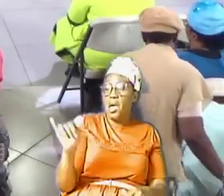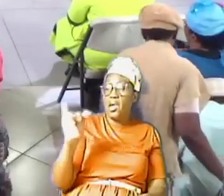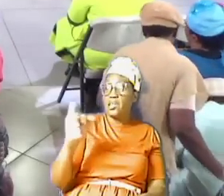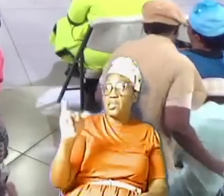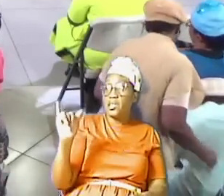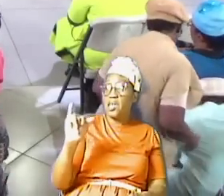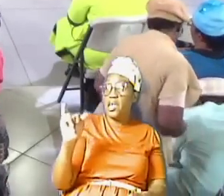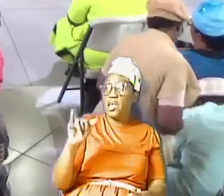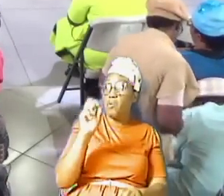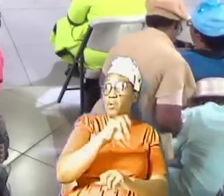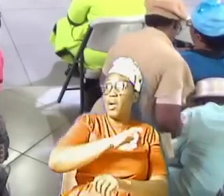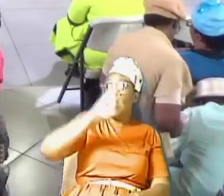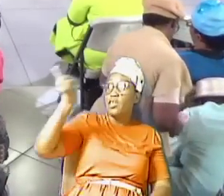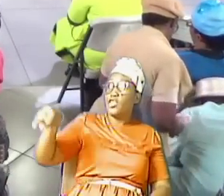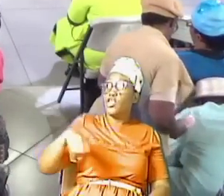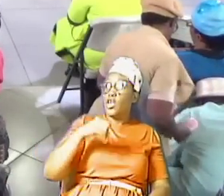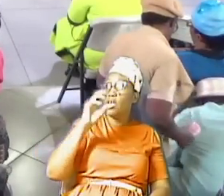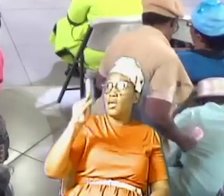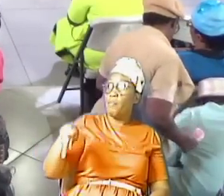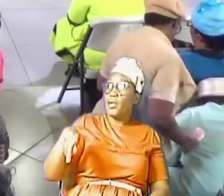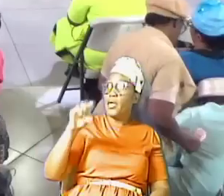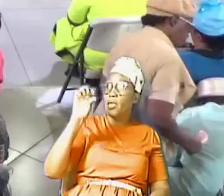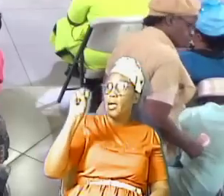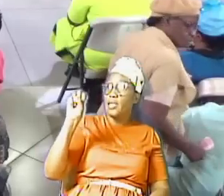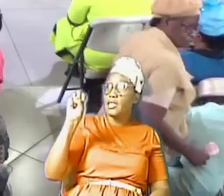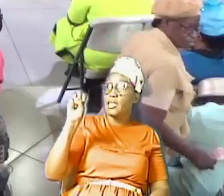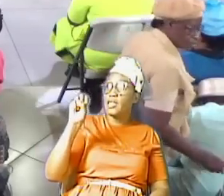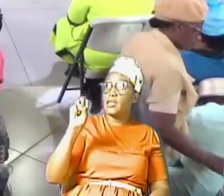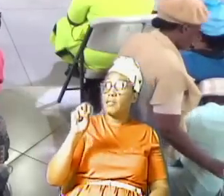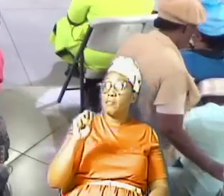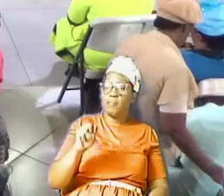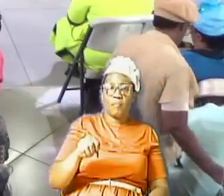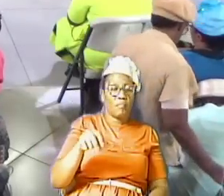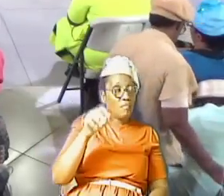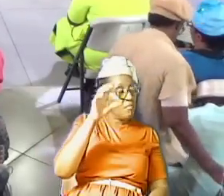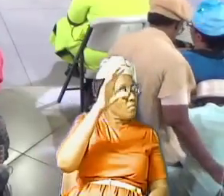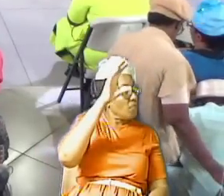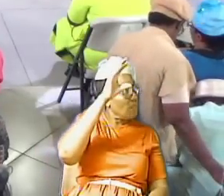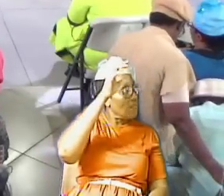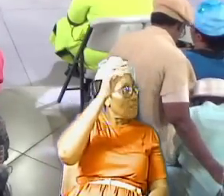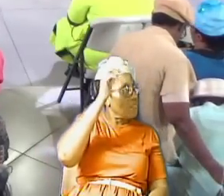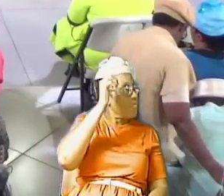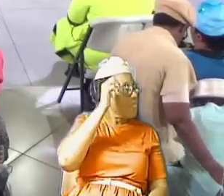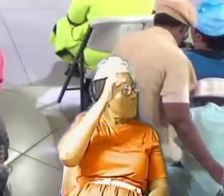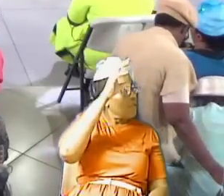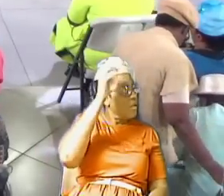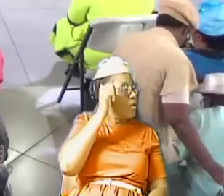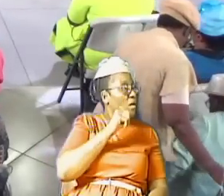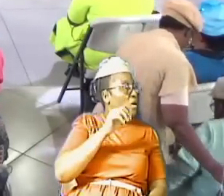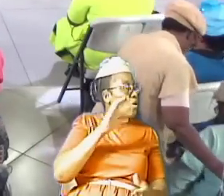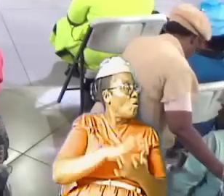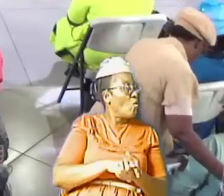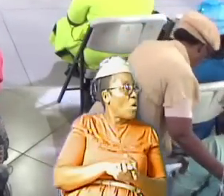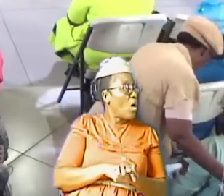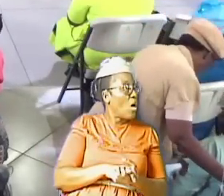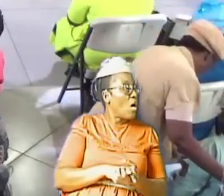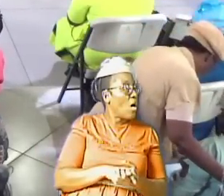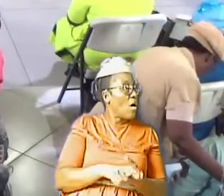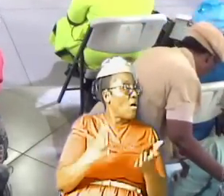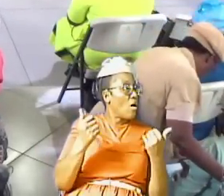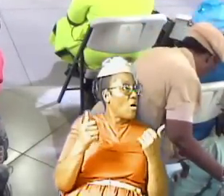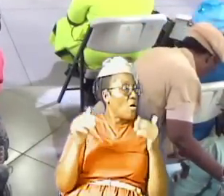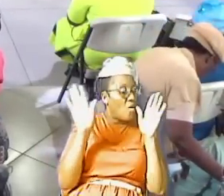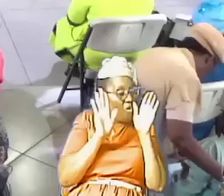and this time his wife is in the organization, she works there. So you know, people become